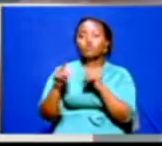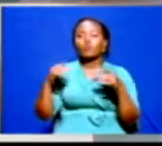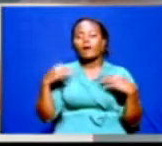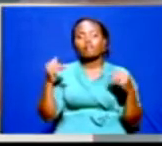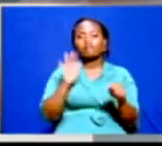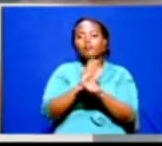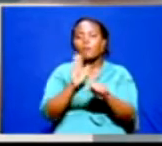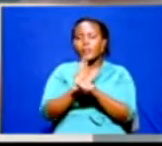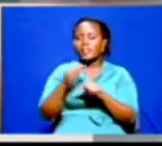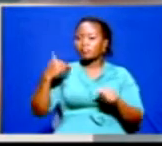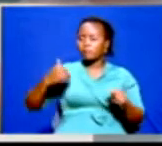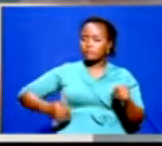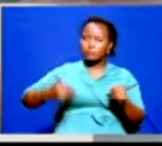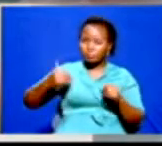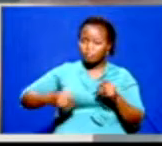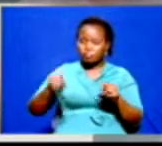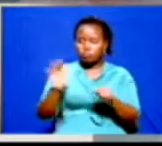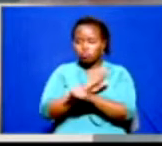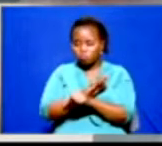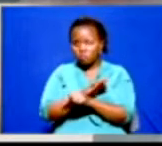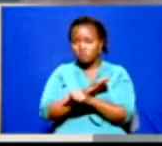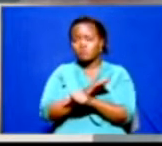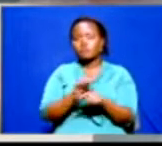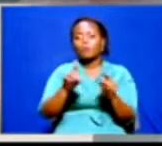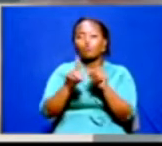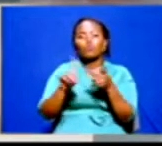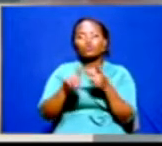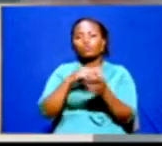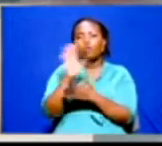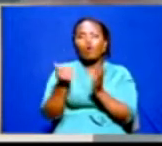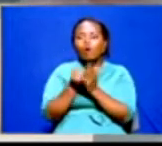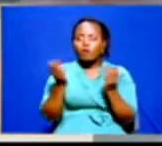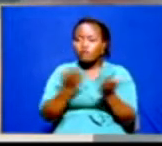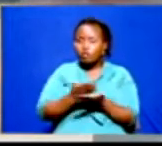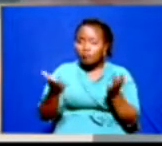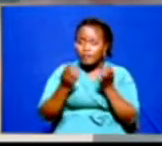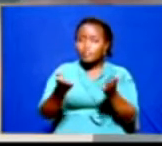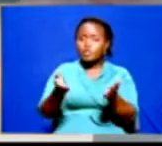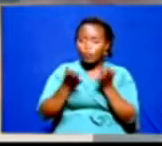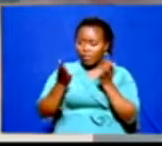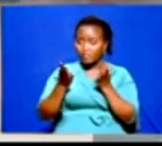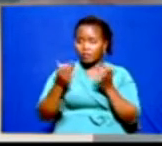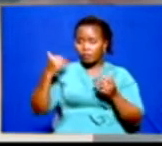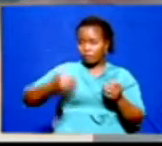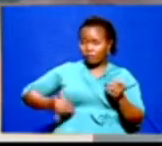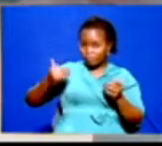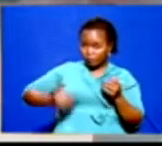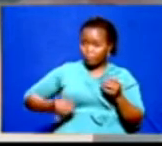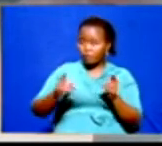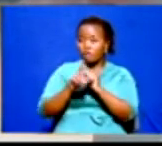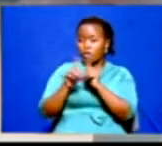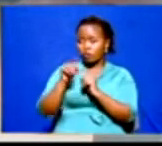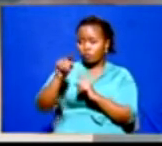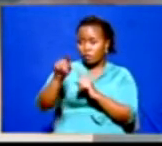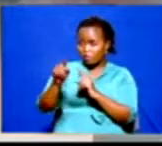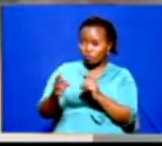theater, you have all the equipment required for nephrology, and that will be linked to all